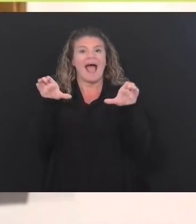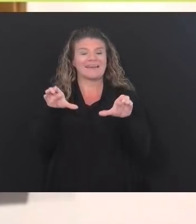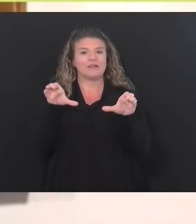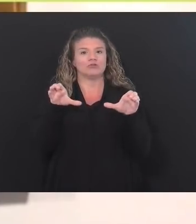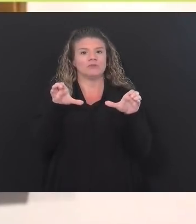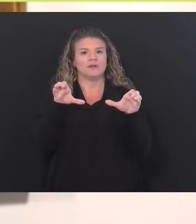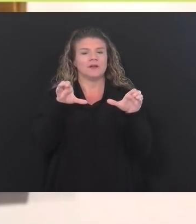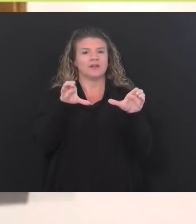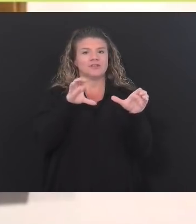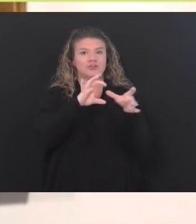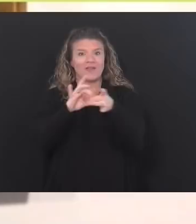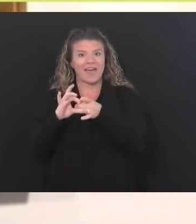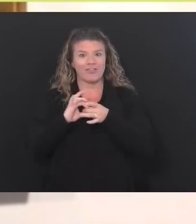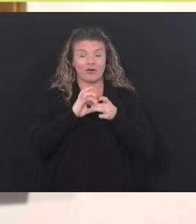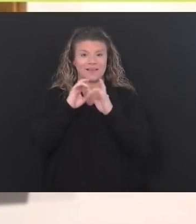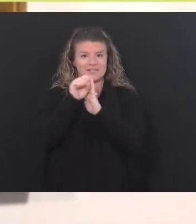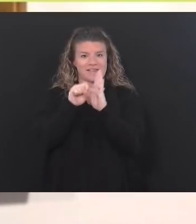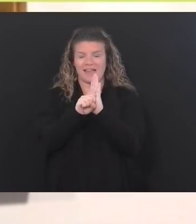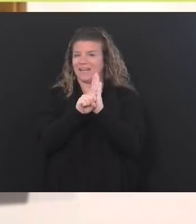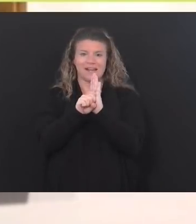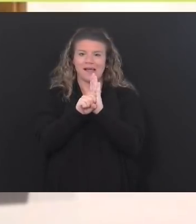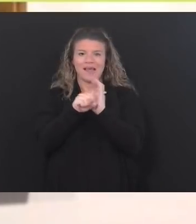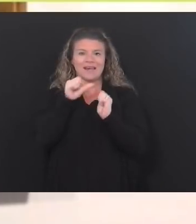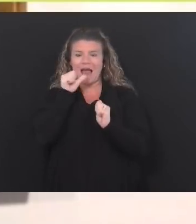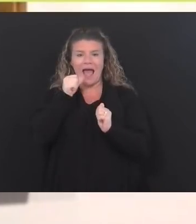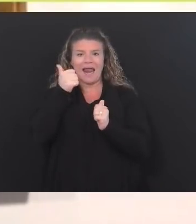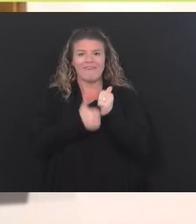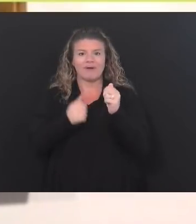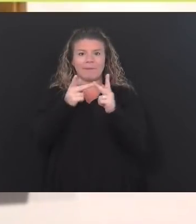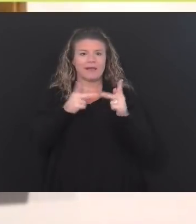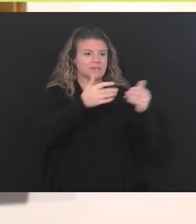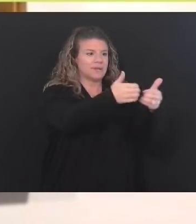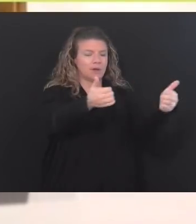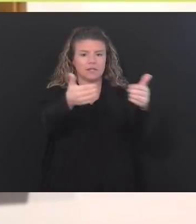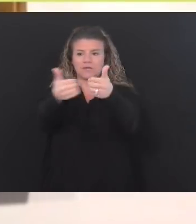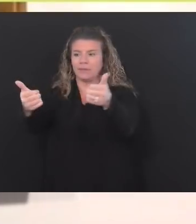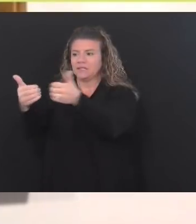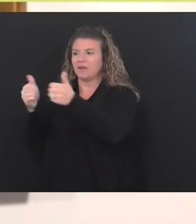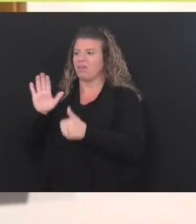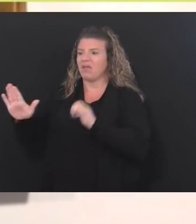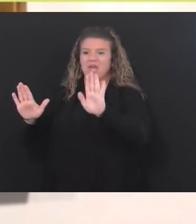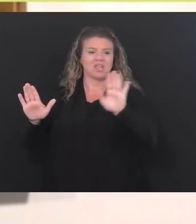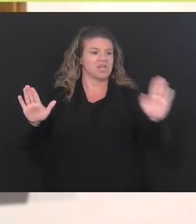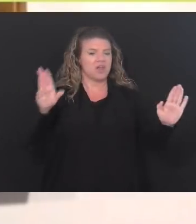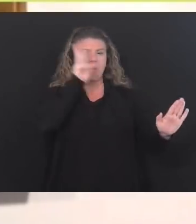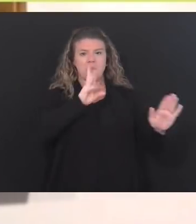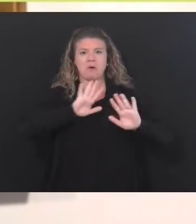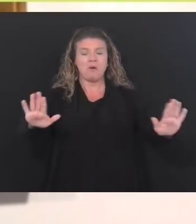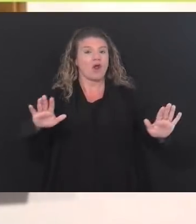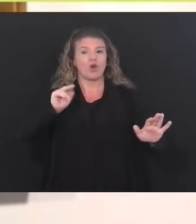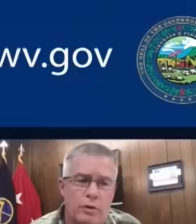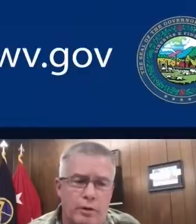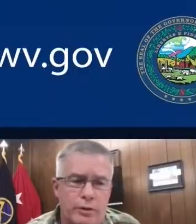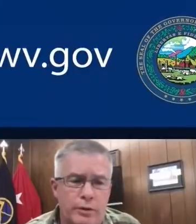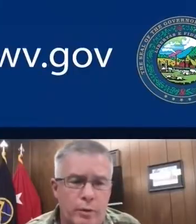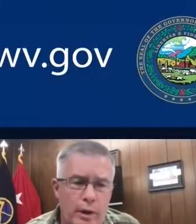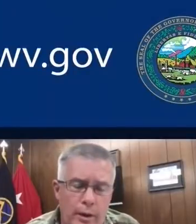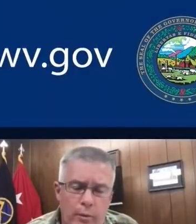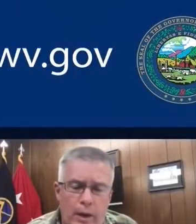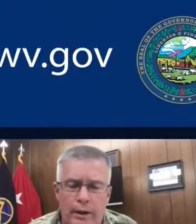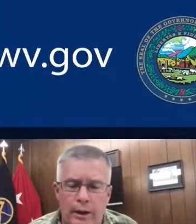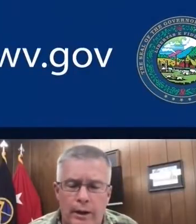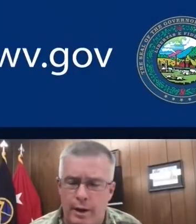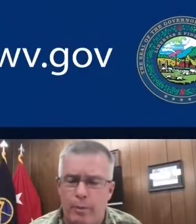state, not a separate set of hospitals and entities. So, Jim? Yeah, Charles, just